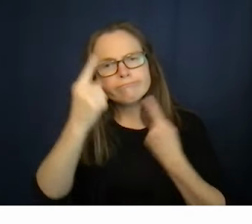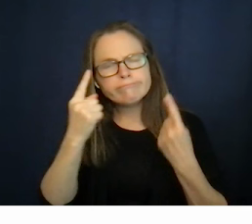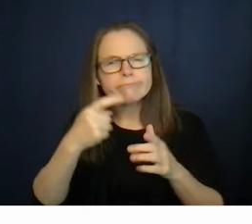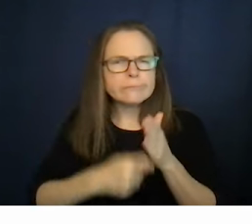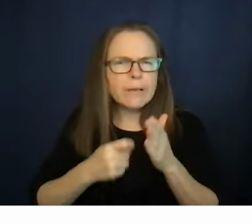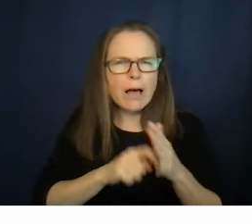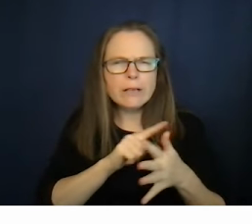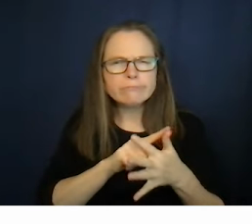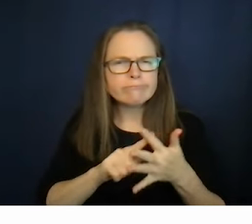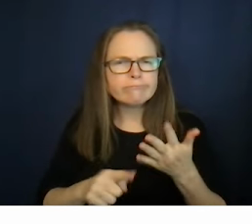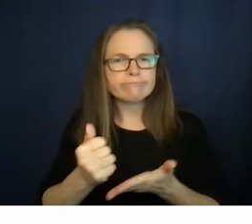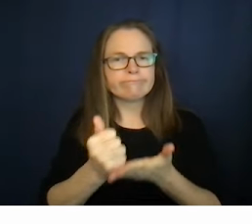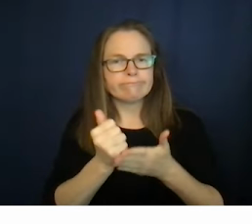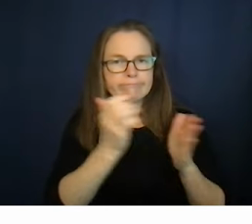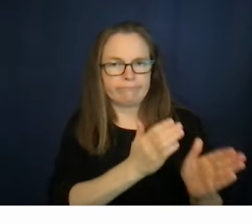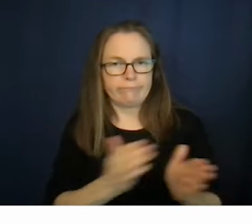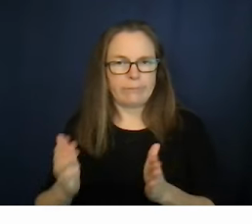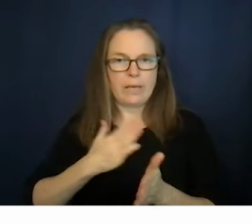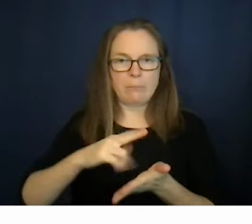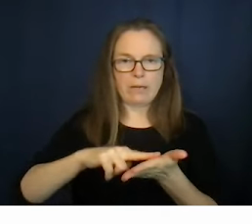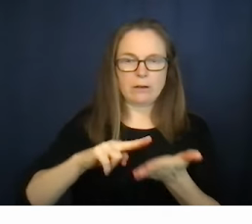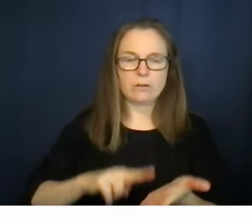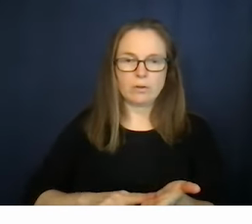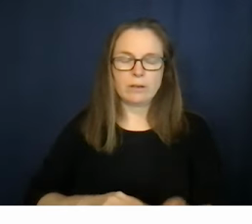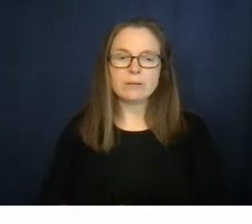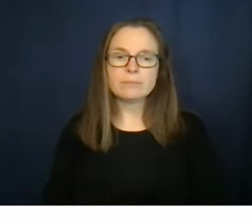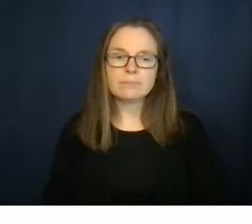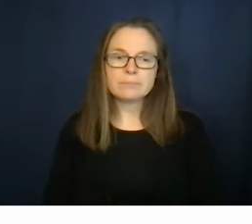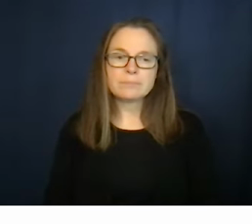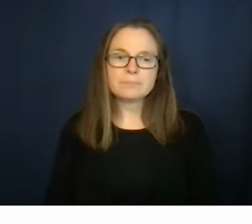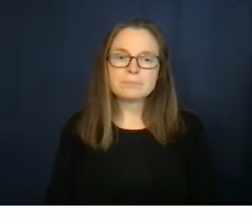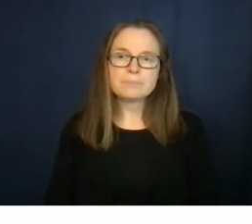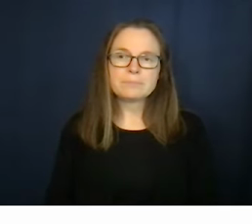as you're planning for your contract and your rate negotiation.